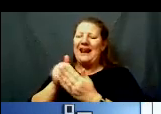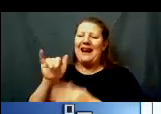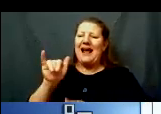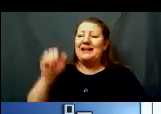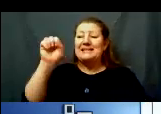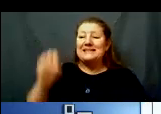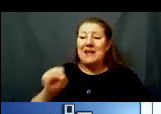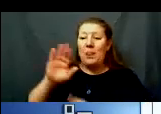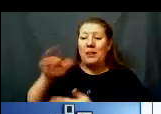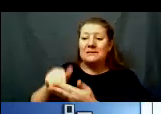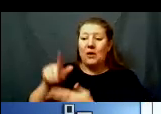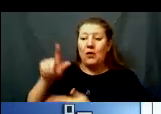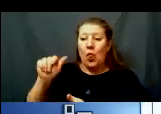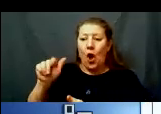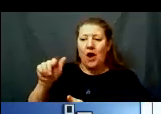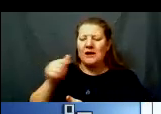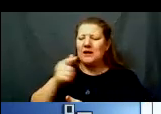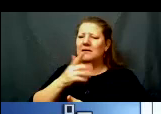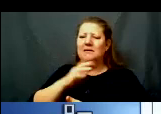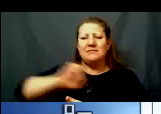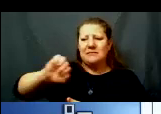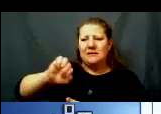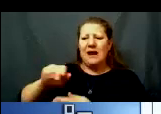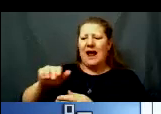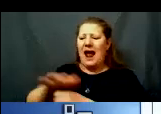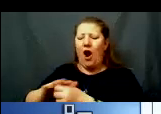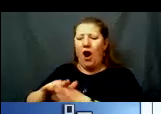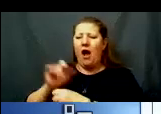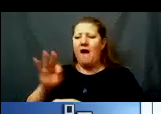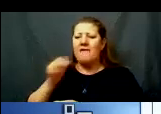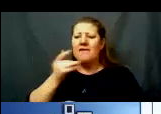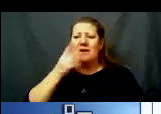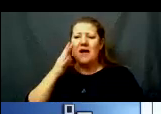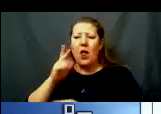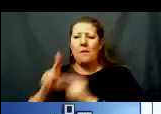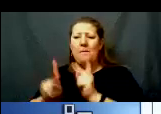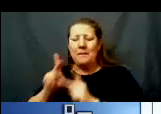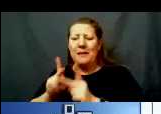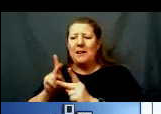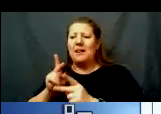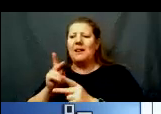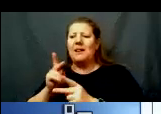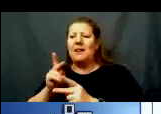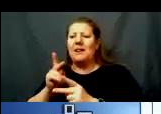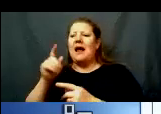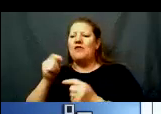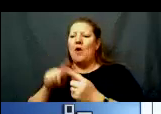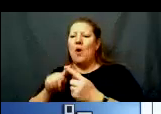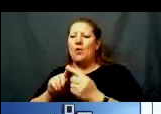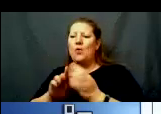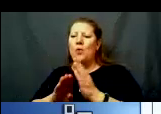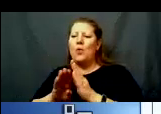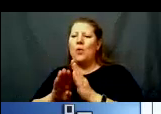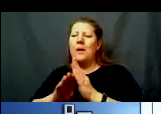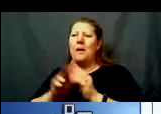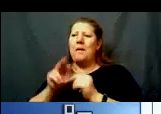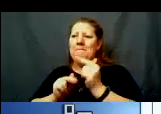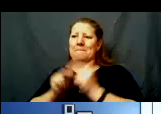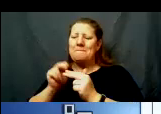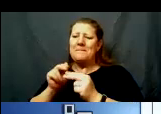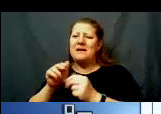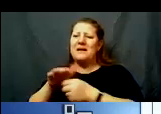Los Angeles, and building prisons and jails in critical habitat, where endangered